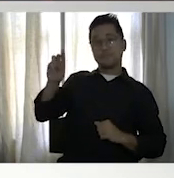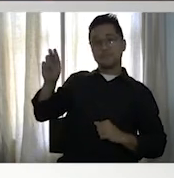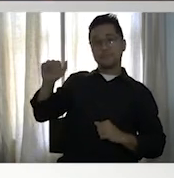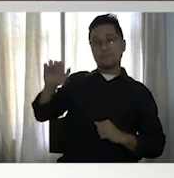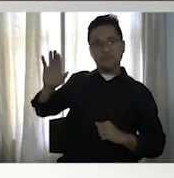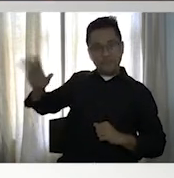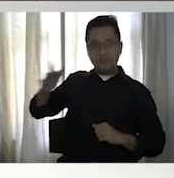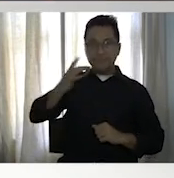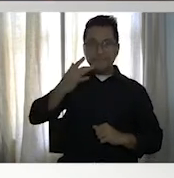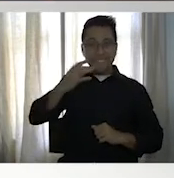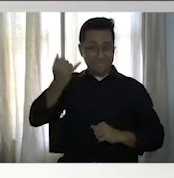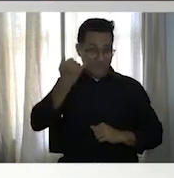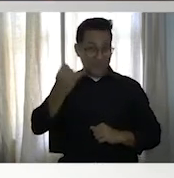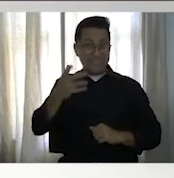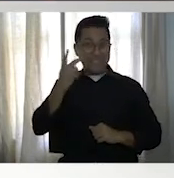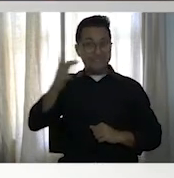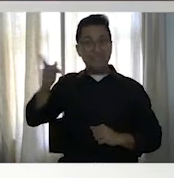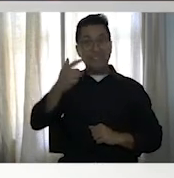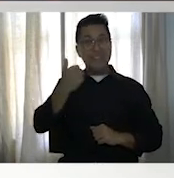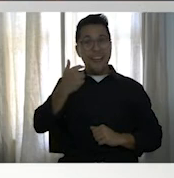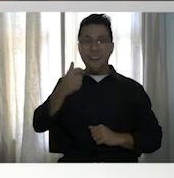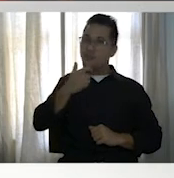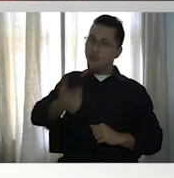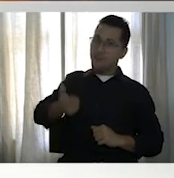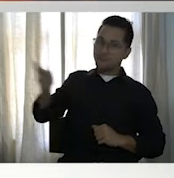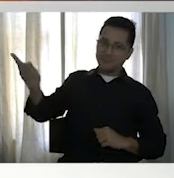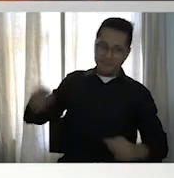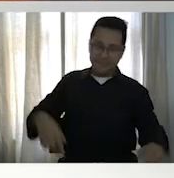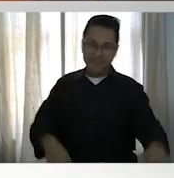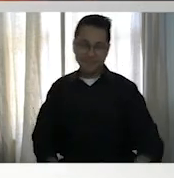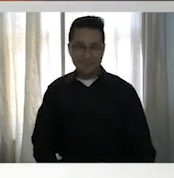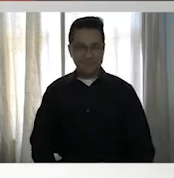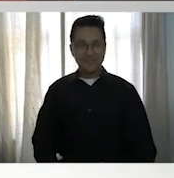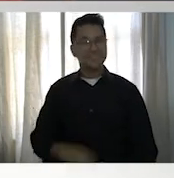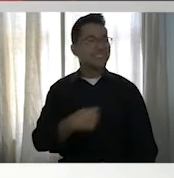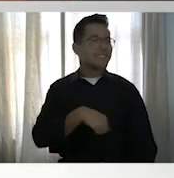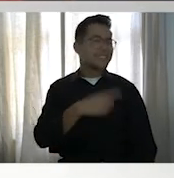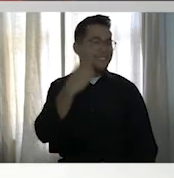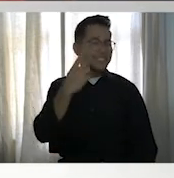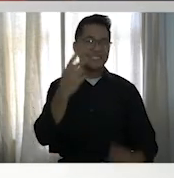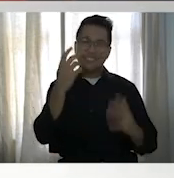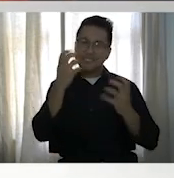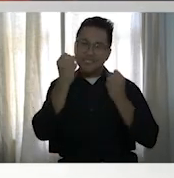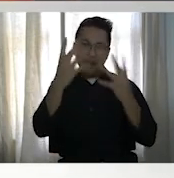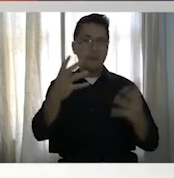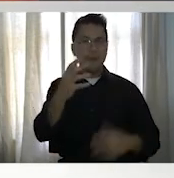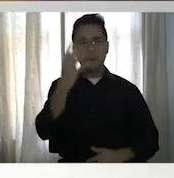you want to see her laugh, watch this video. We see so many beautiful